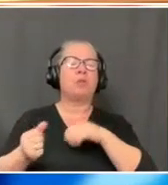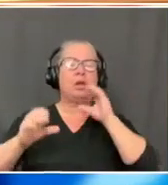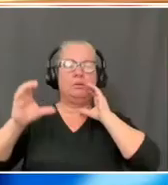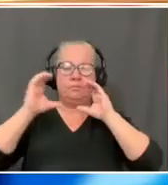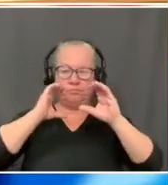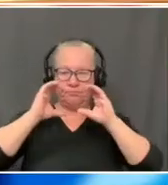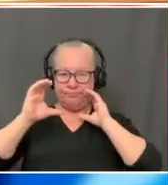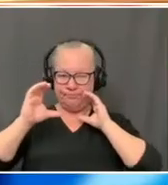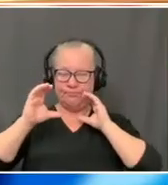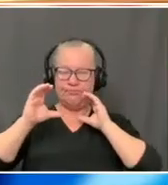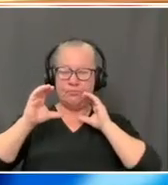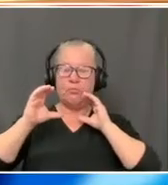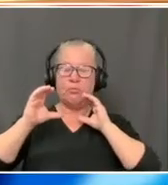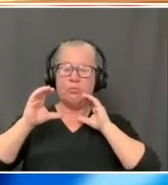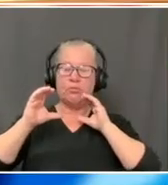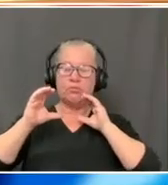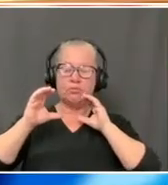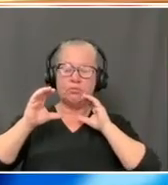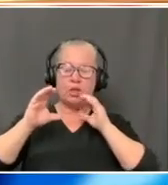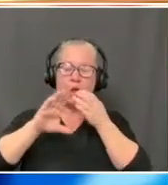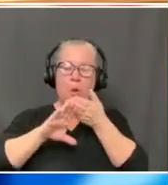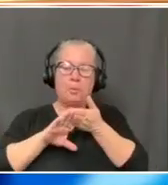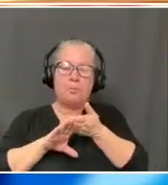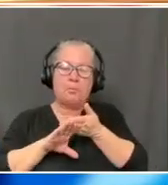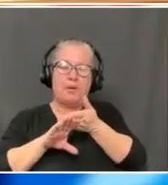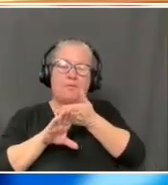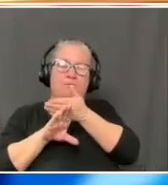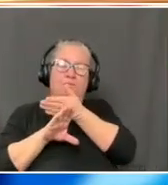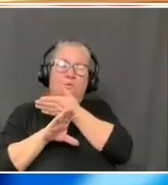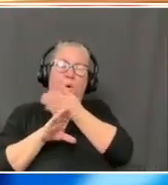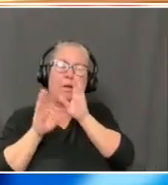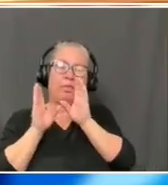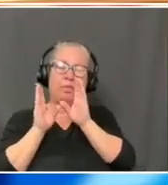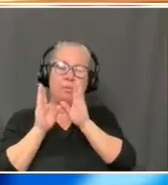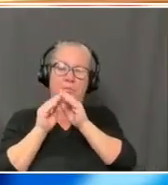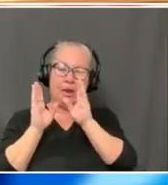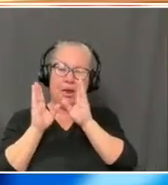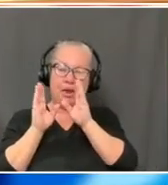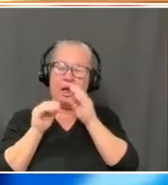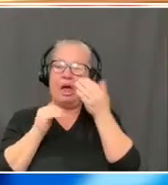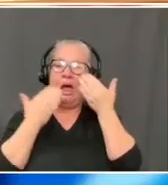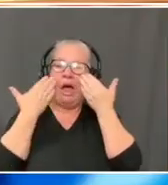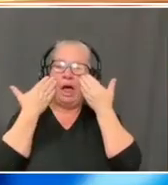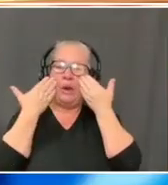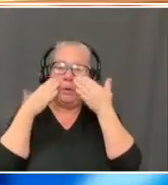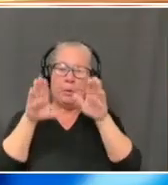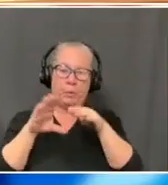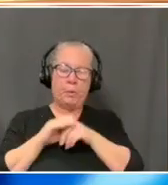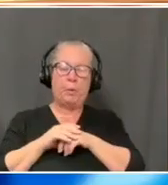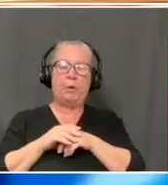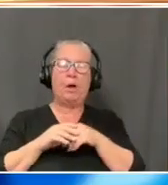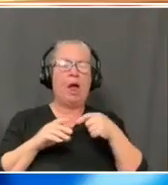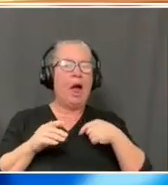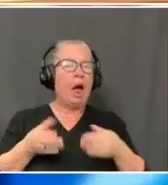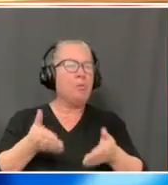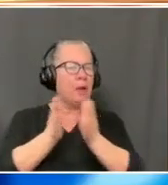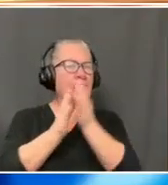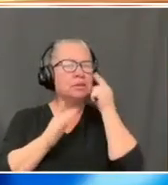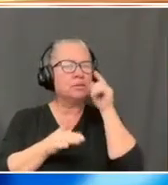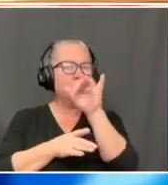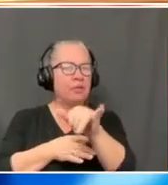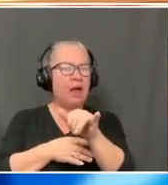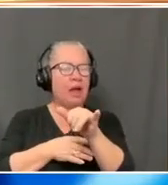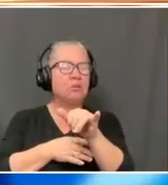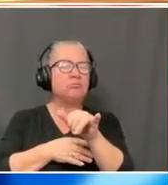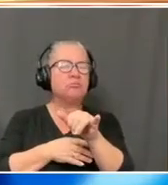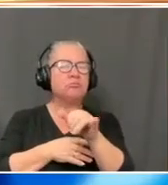in advance Yeah. of a meeting, Yeah. right? So I don't know, I'm requesting that orally, but if we